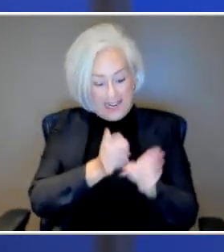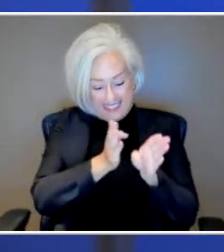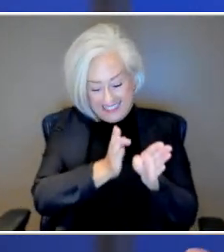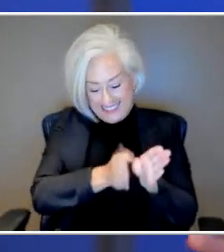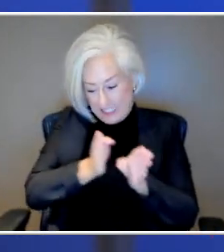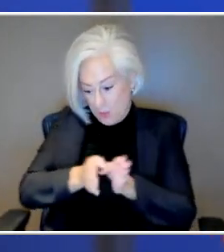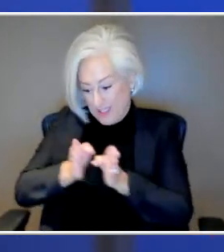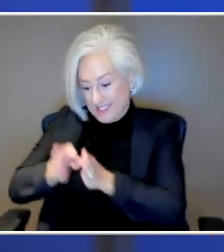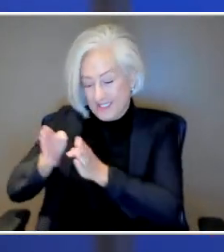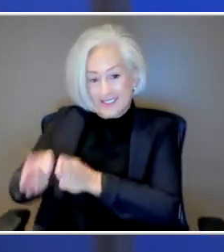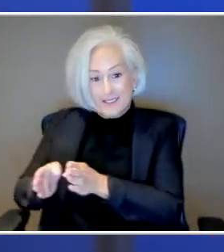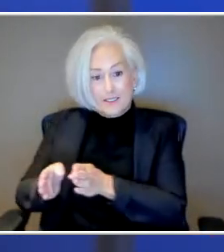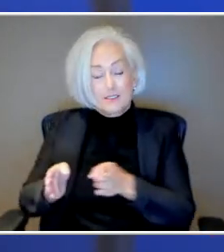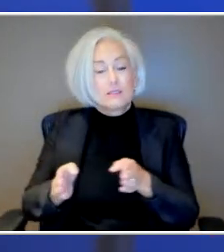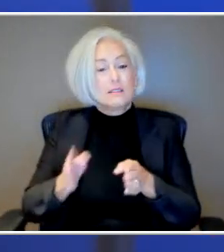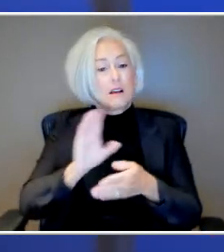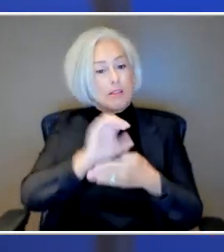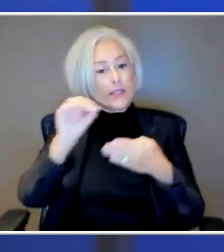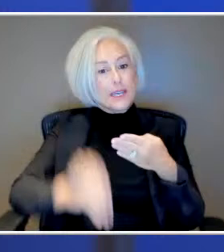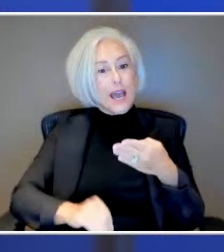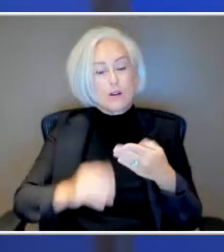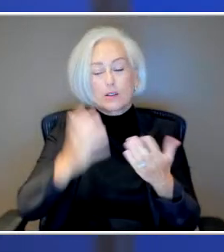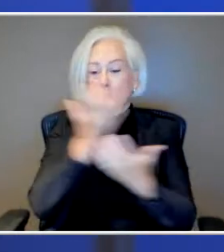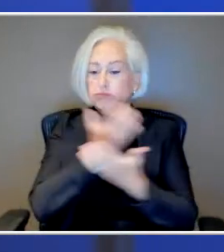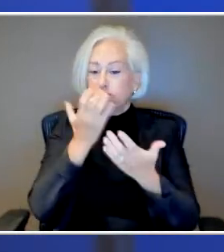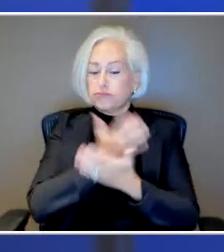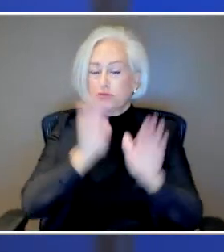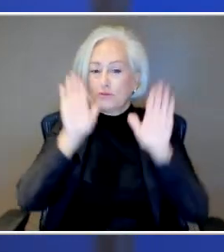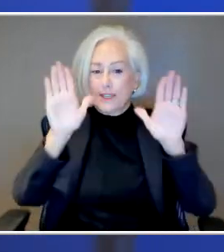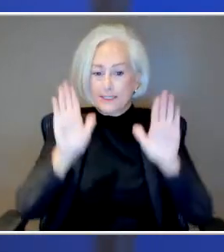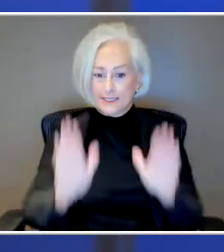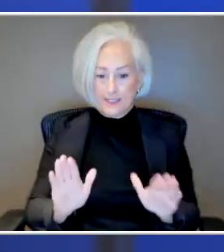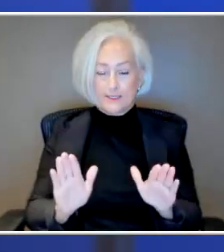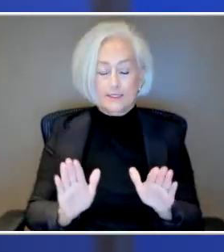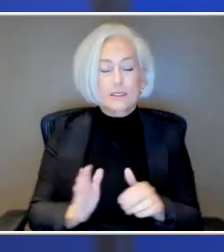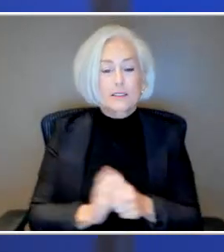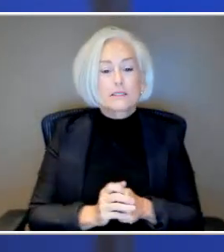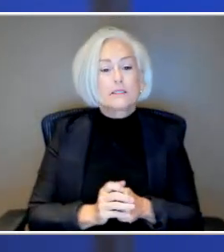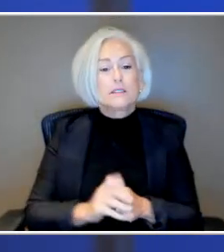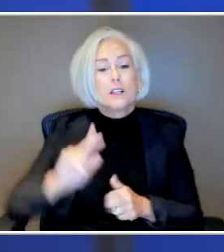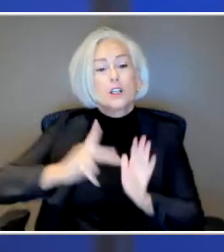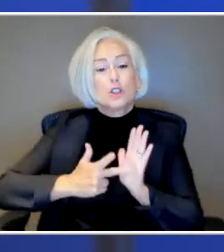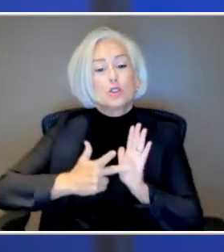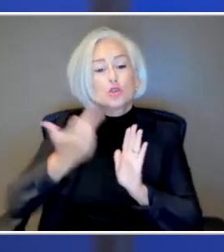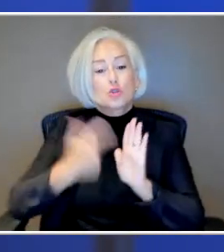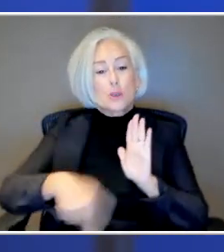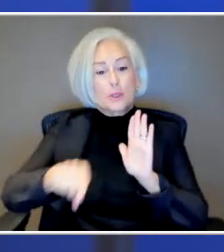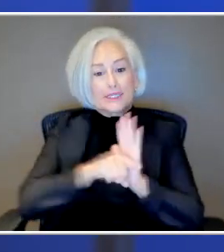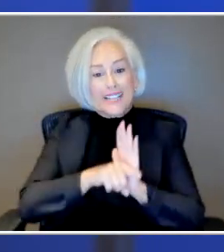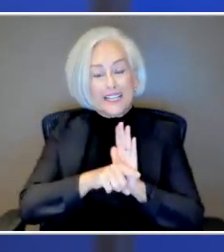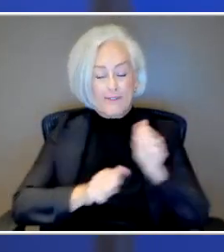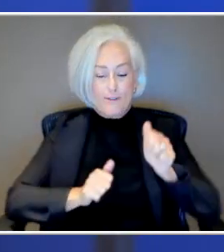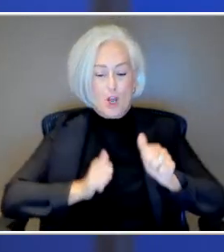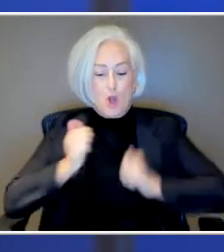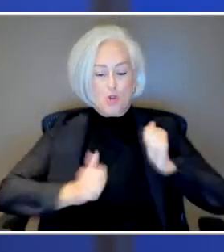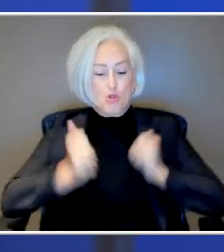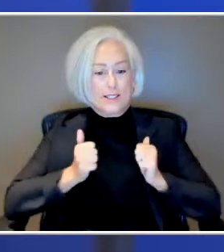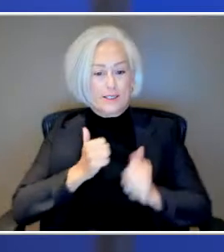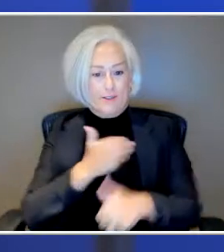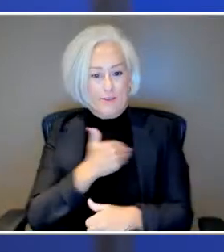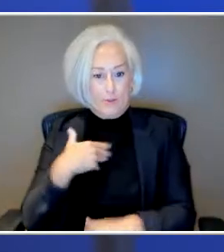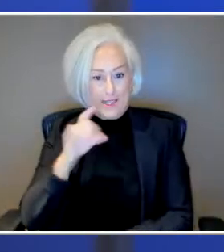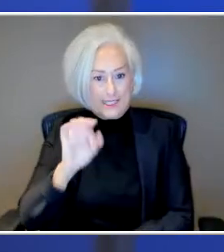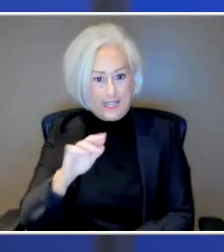patient outcomes can be absolutely fantastic. And triple negative is an aggressive type of breast cancer. It will progress much